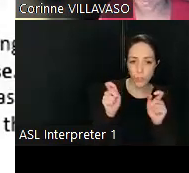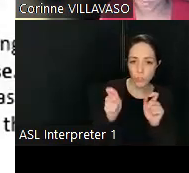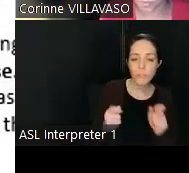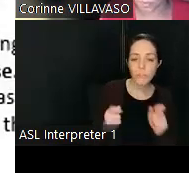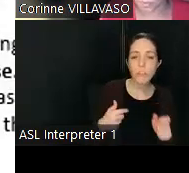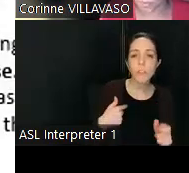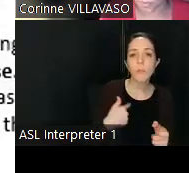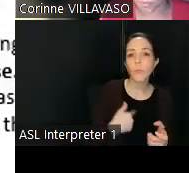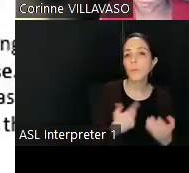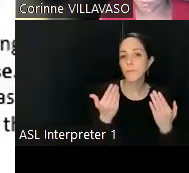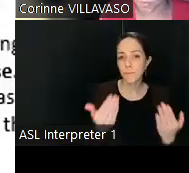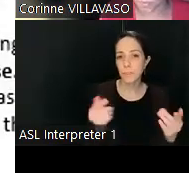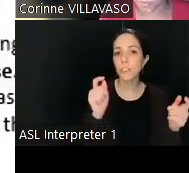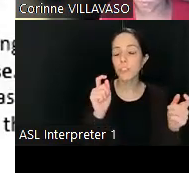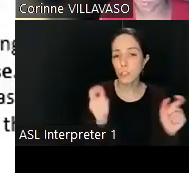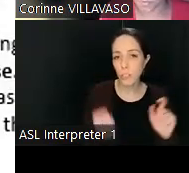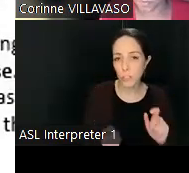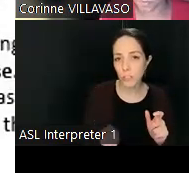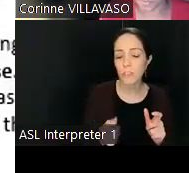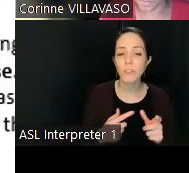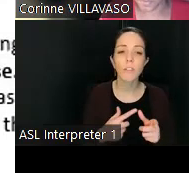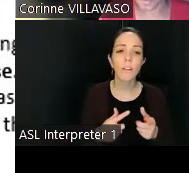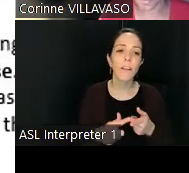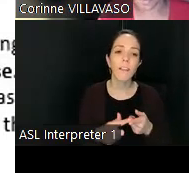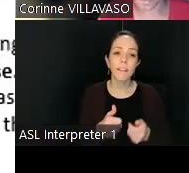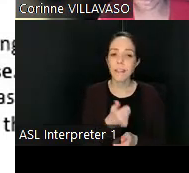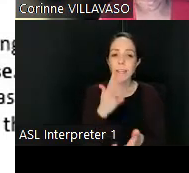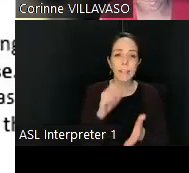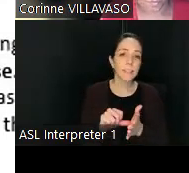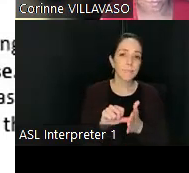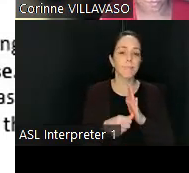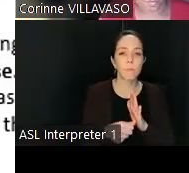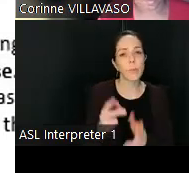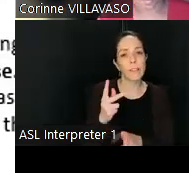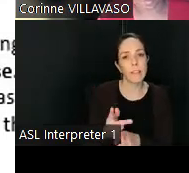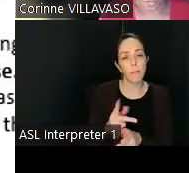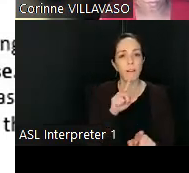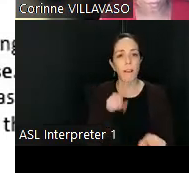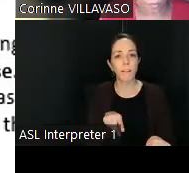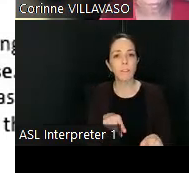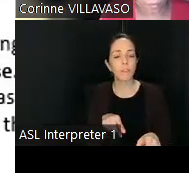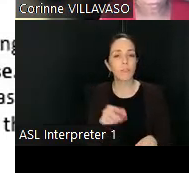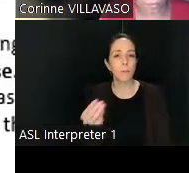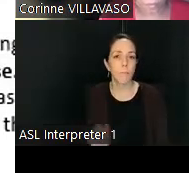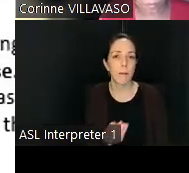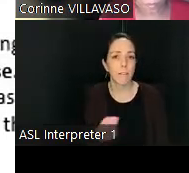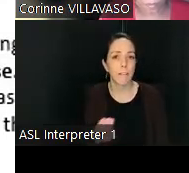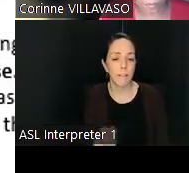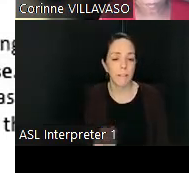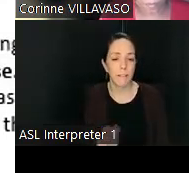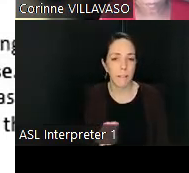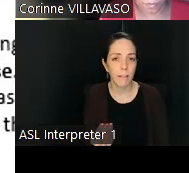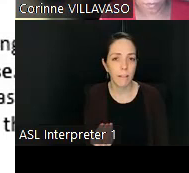flagging the relevant things that were flagged for further discussion for the subcommittee. So you'll have a list of at least the known items that are yet to